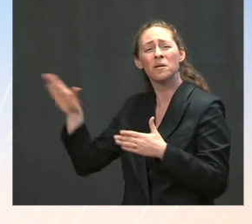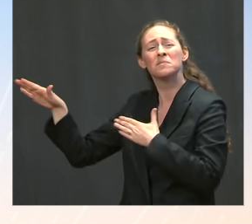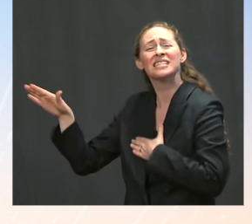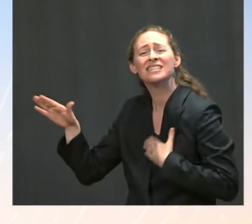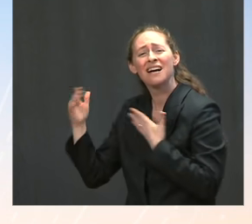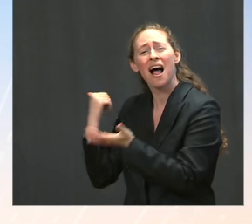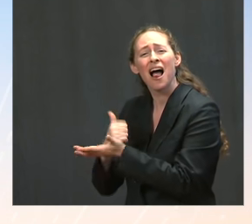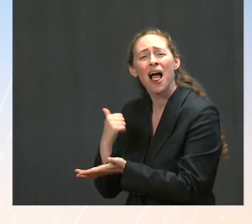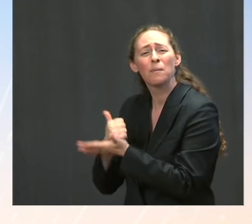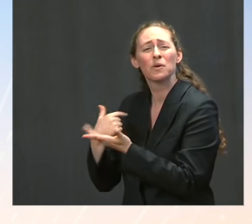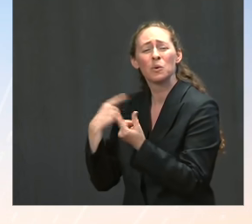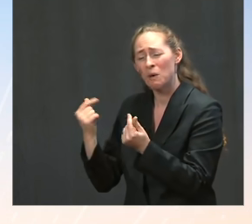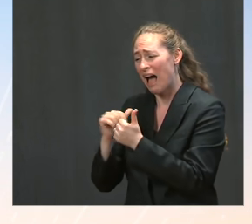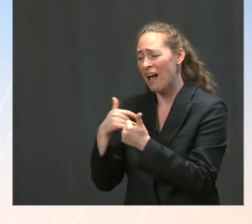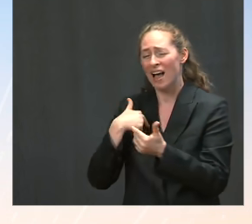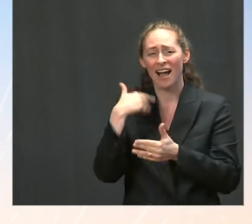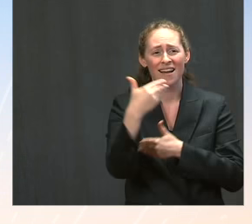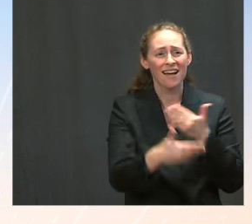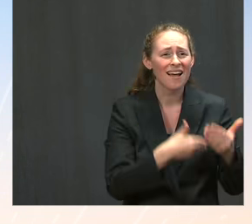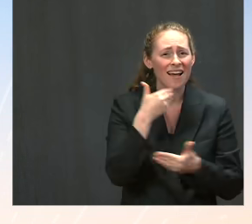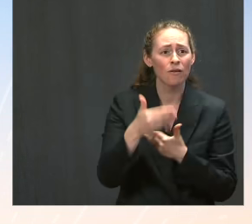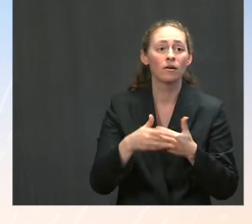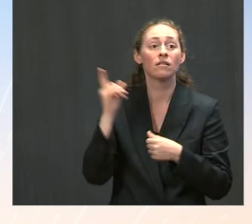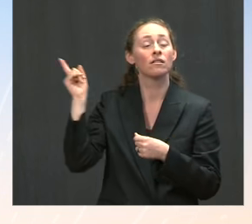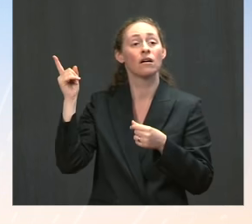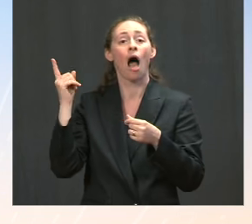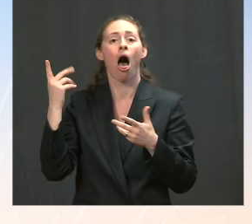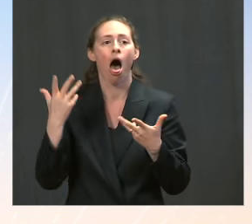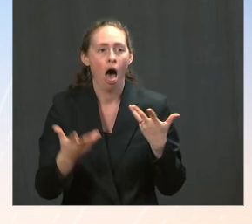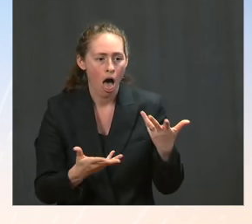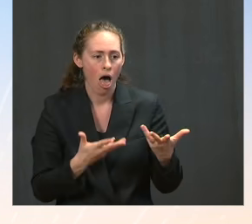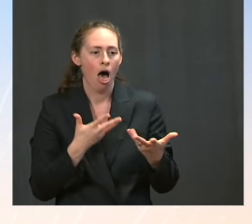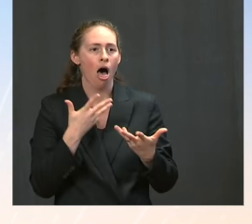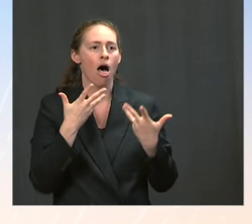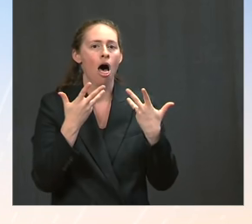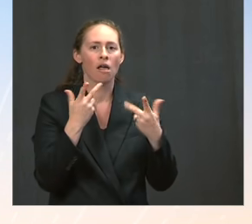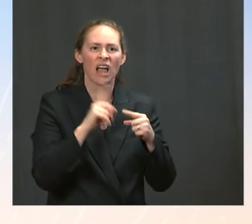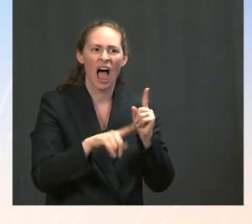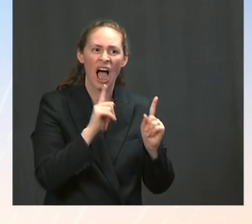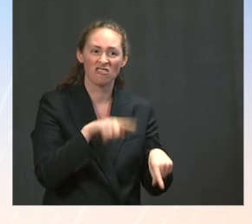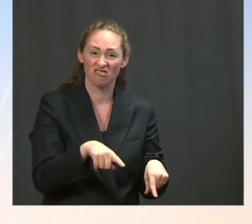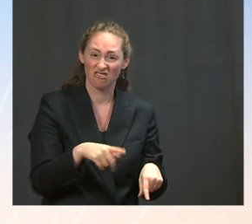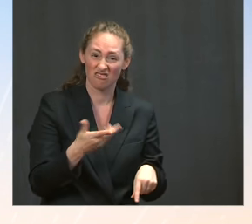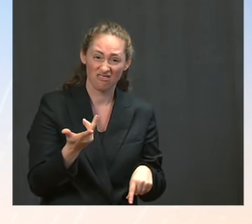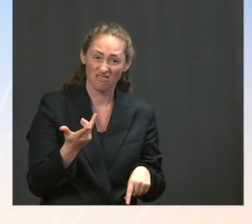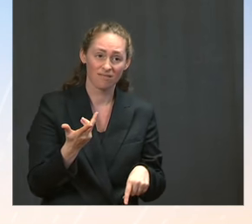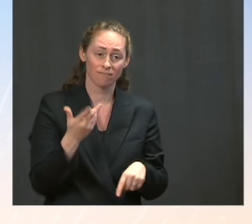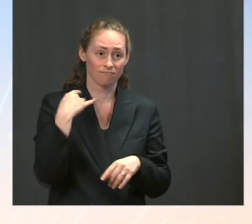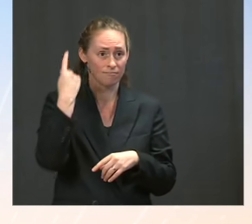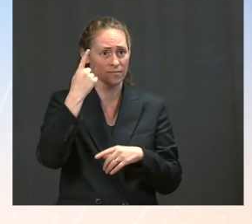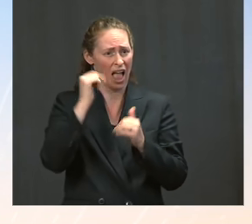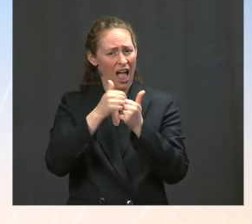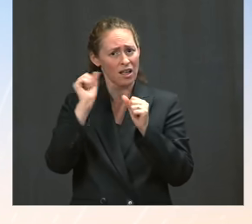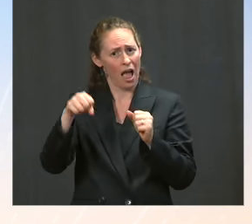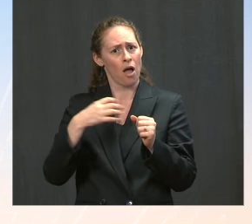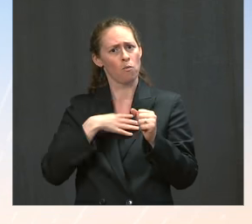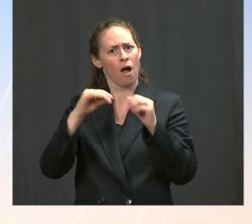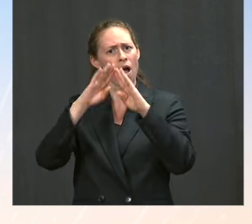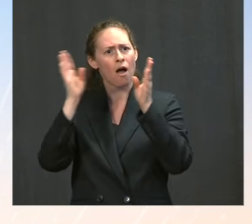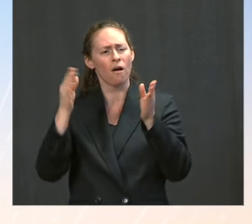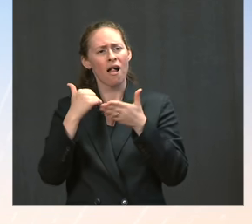with an answer. Is there anything that his administration can do to help that restaurateur or people who are similarly situated with this acute worker